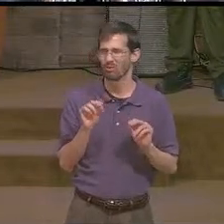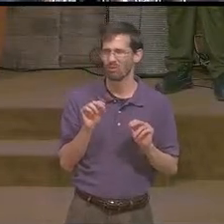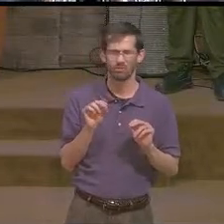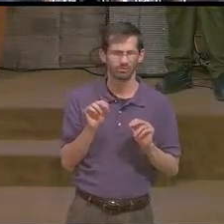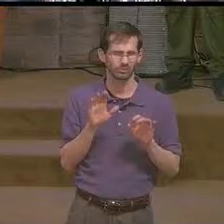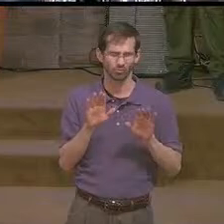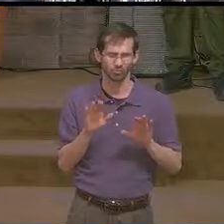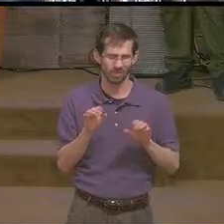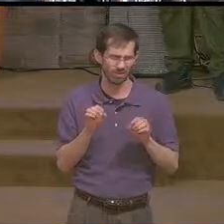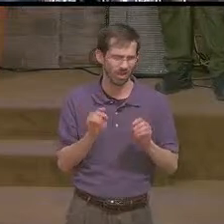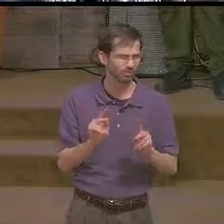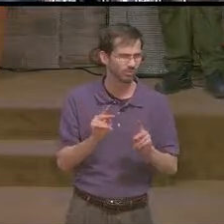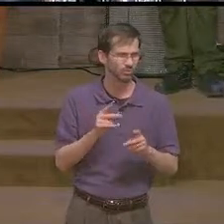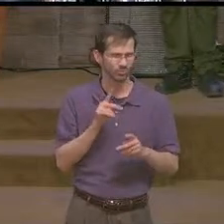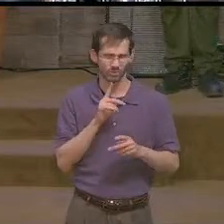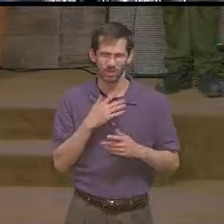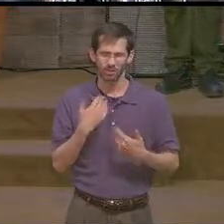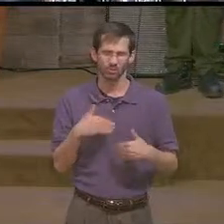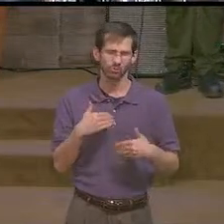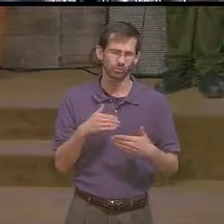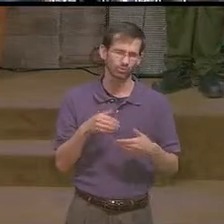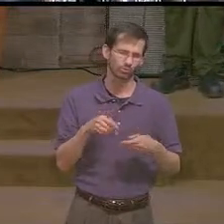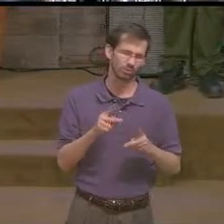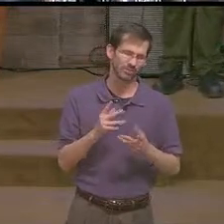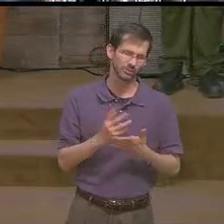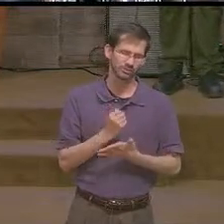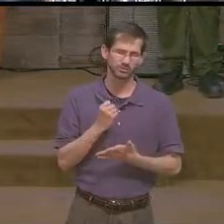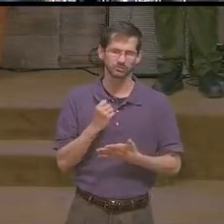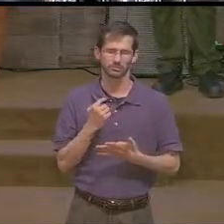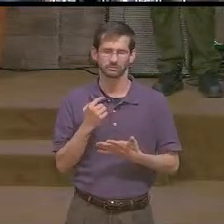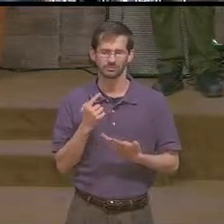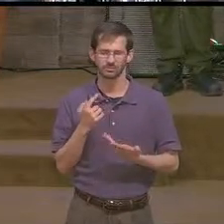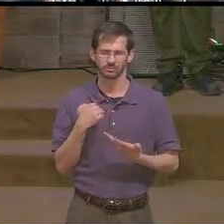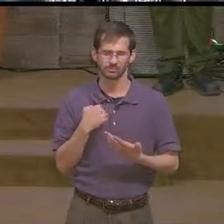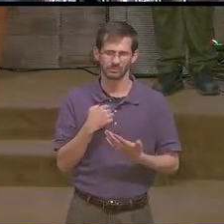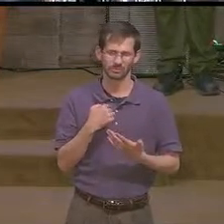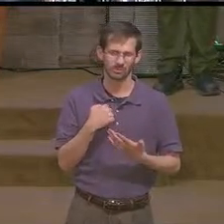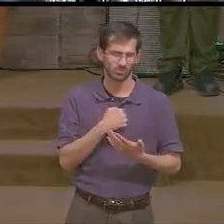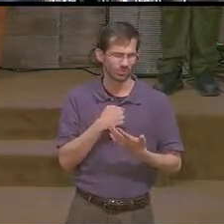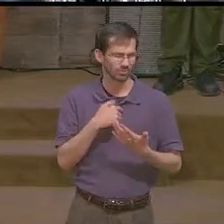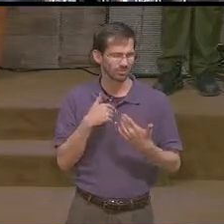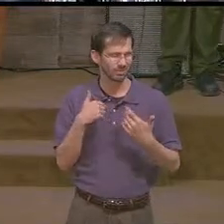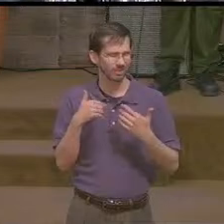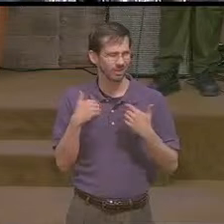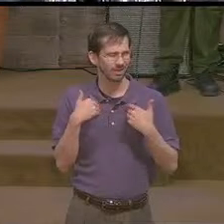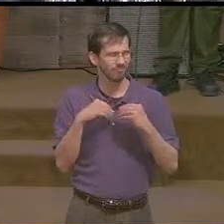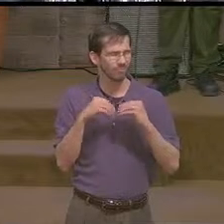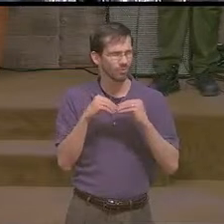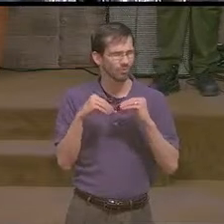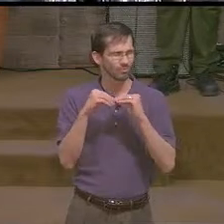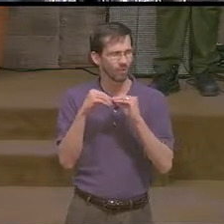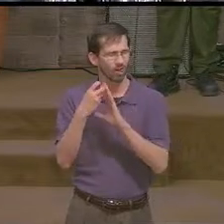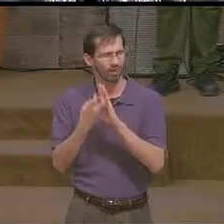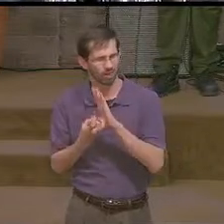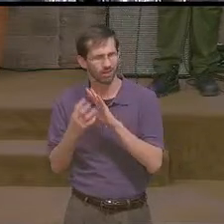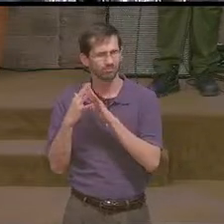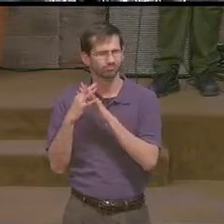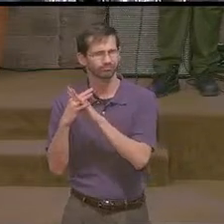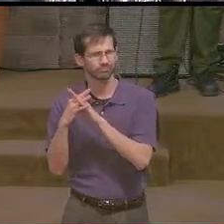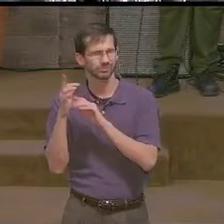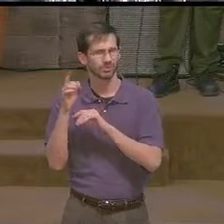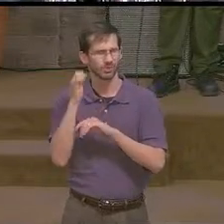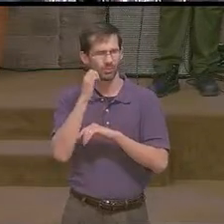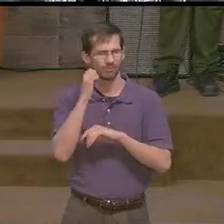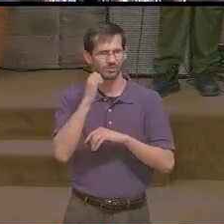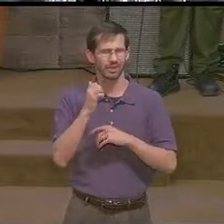the word says to strengthen us and grow us, Father God, in you more and more and deeper each and every day, Father. So,